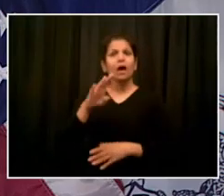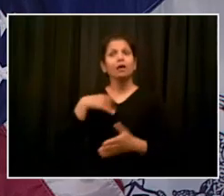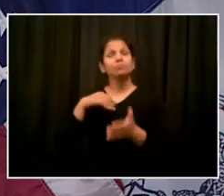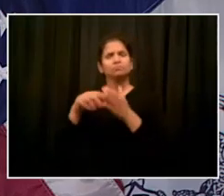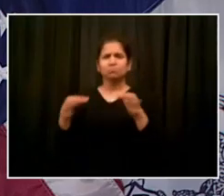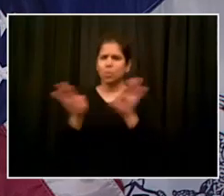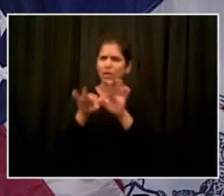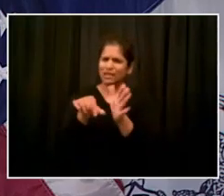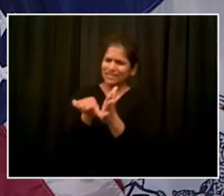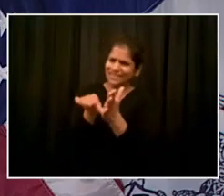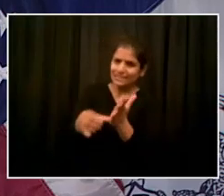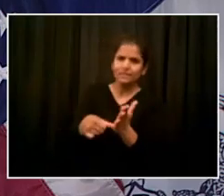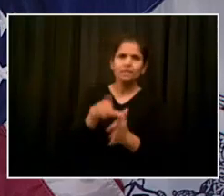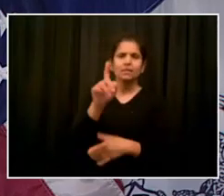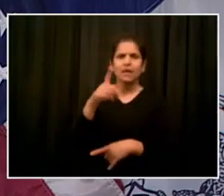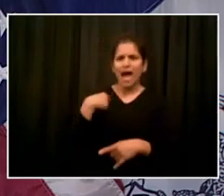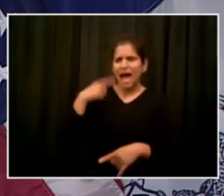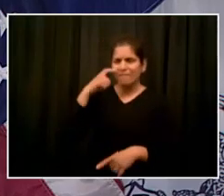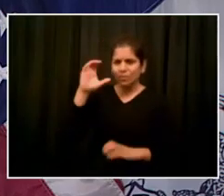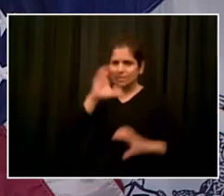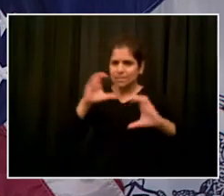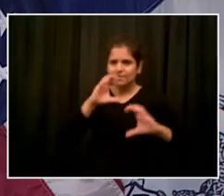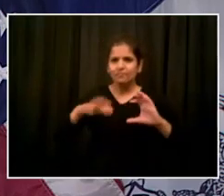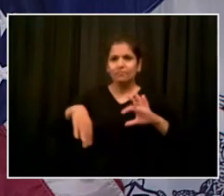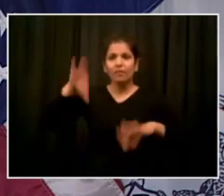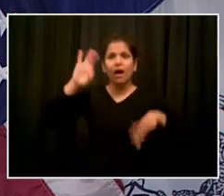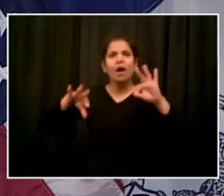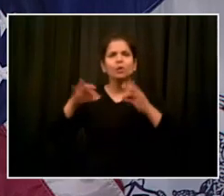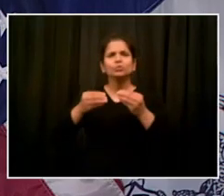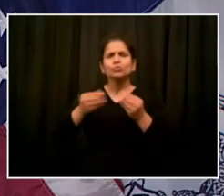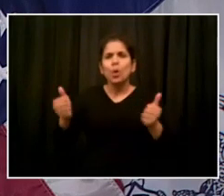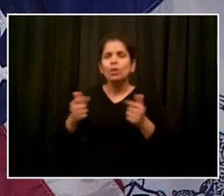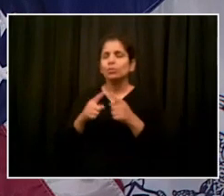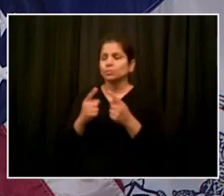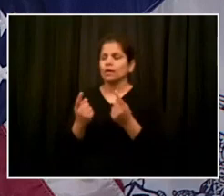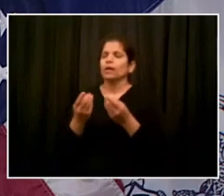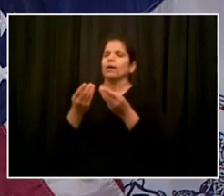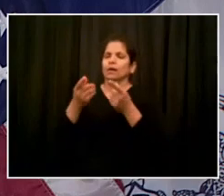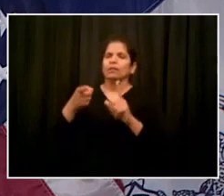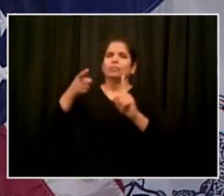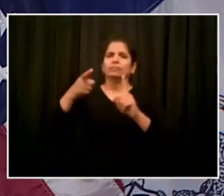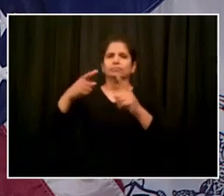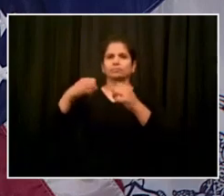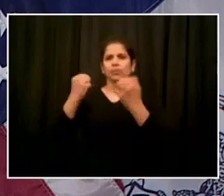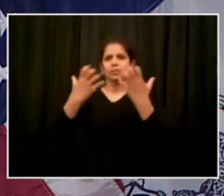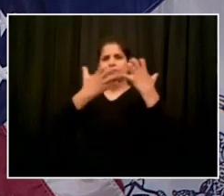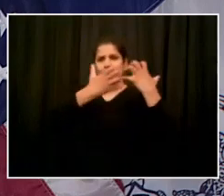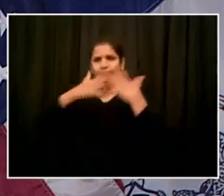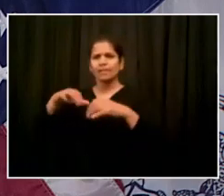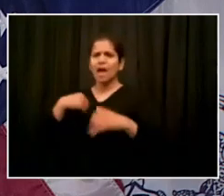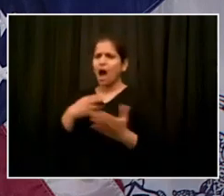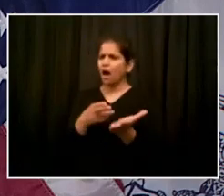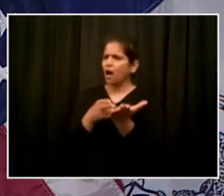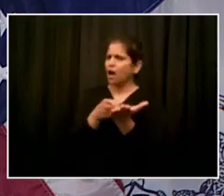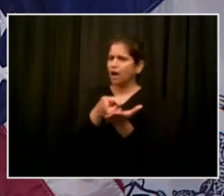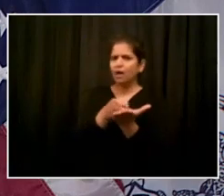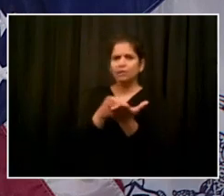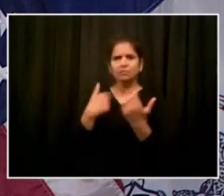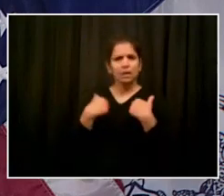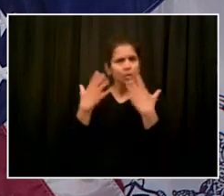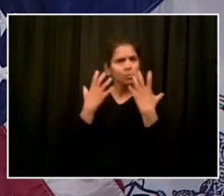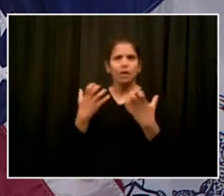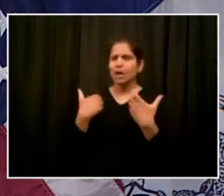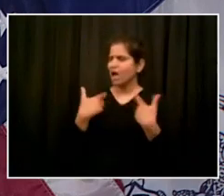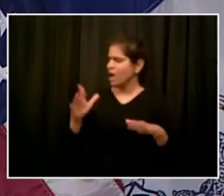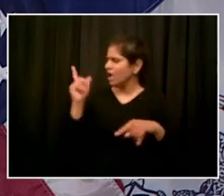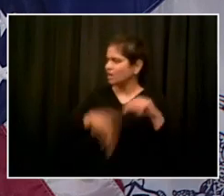But I just want to be honest about the fact that, you know, where we can find a way to help people, we will. There's not always the chance to help everyone all